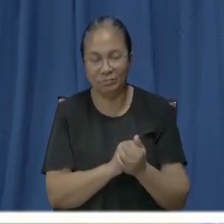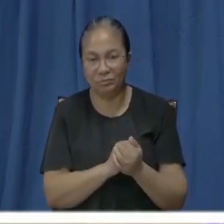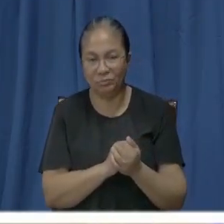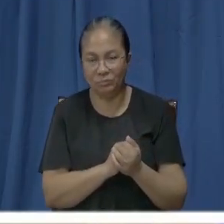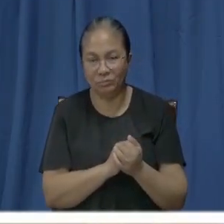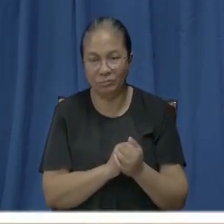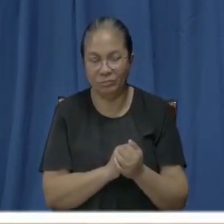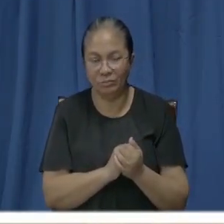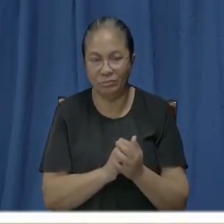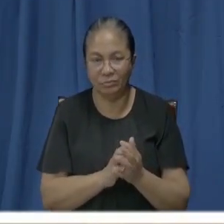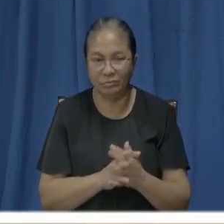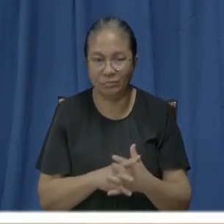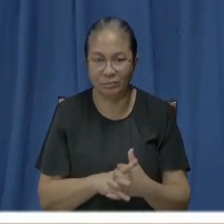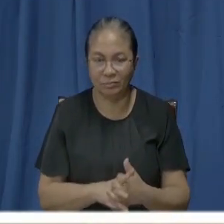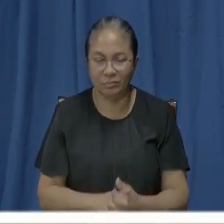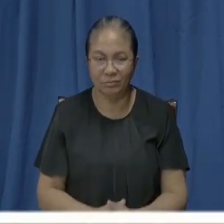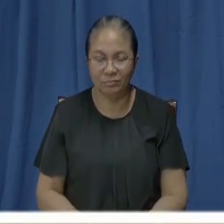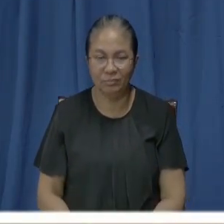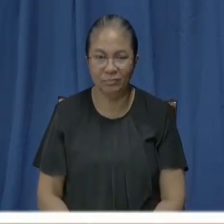law.